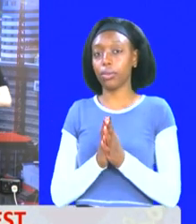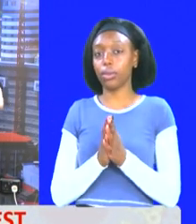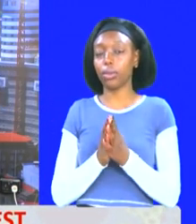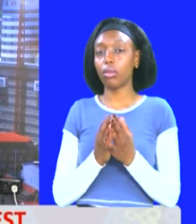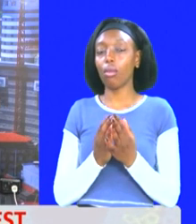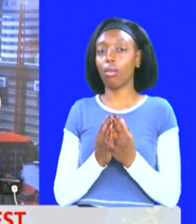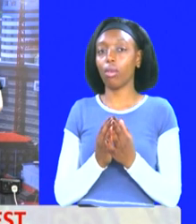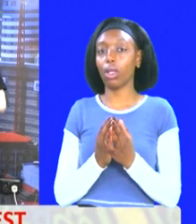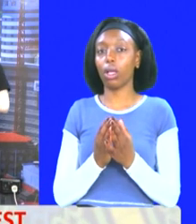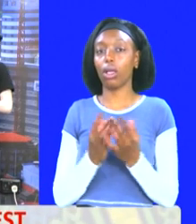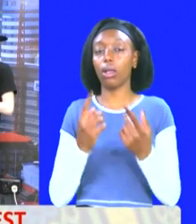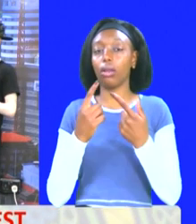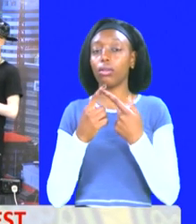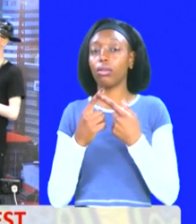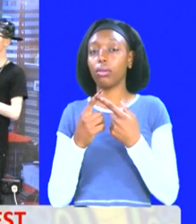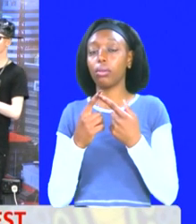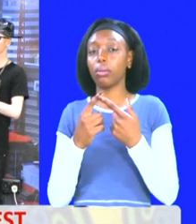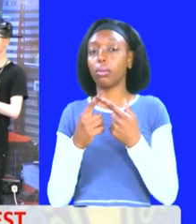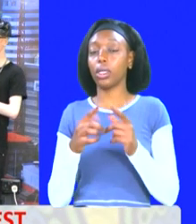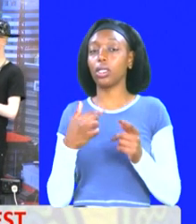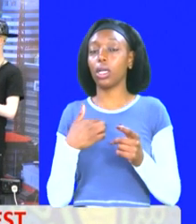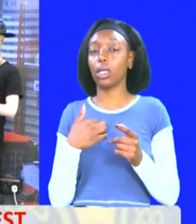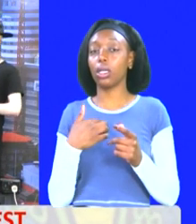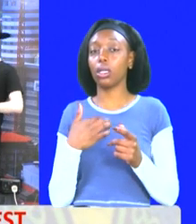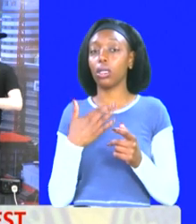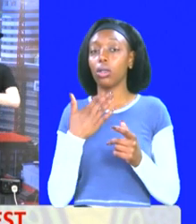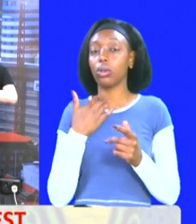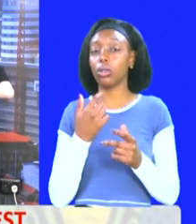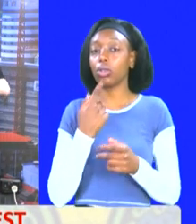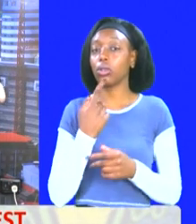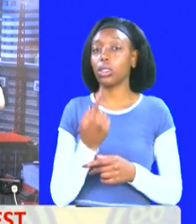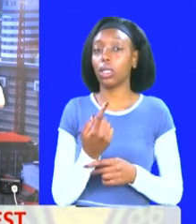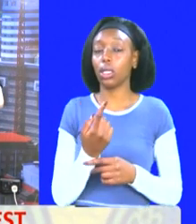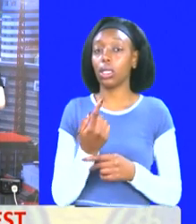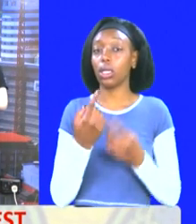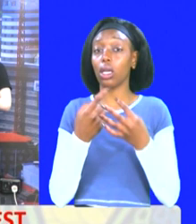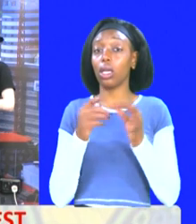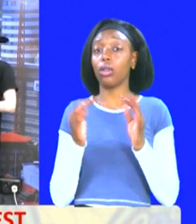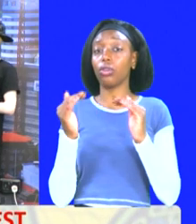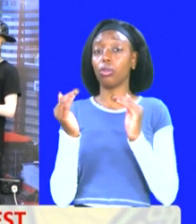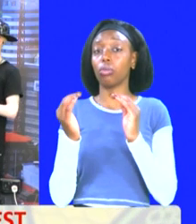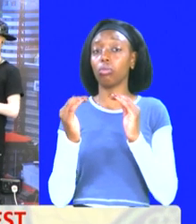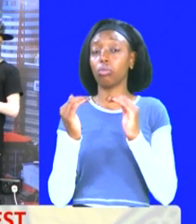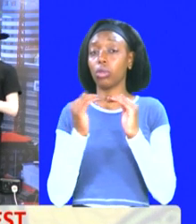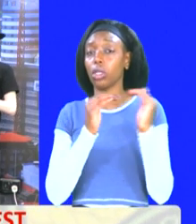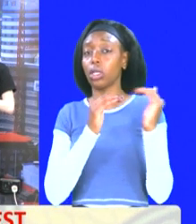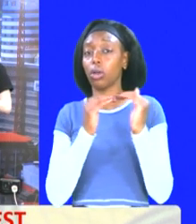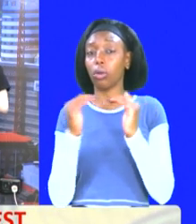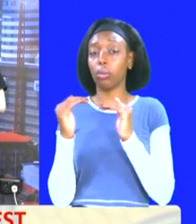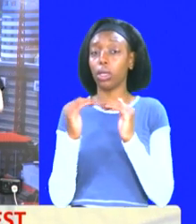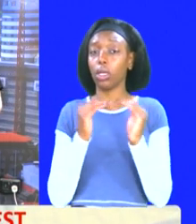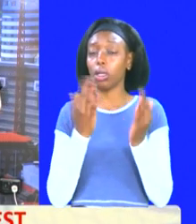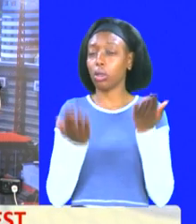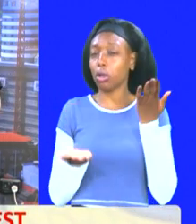Okay, first of all, fine compare. But pia comparison ni poa cause ina kind of ina trigger kitu fulani. So, okay,